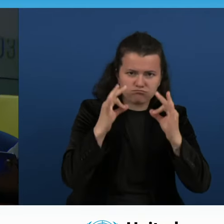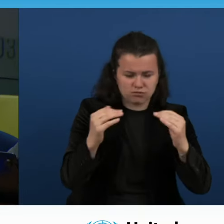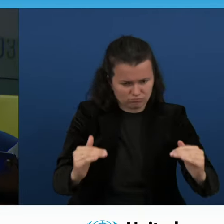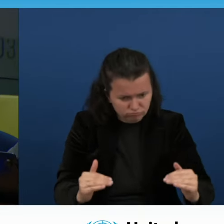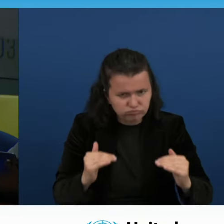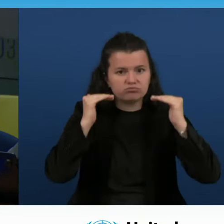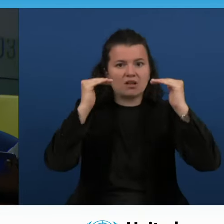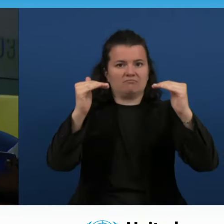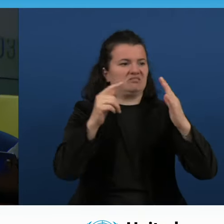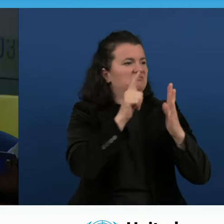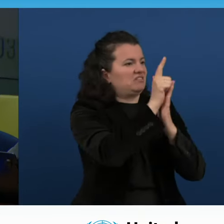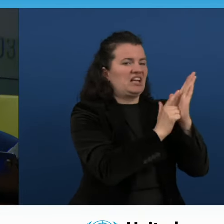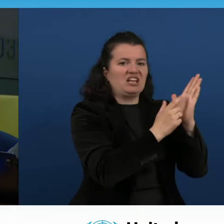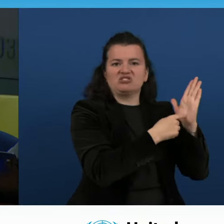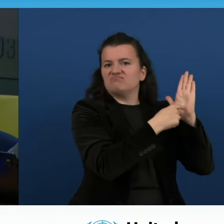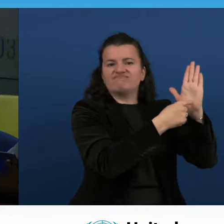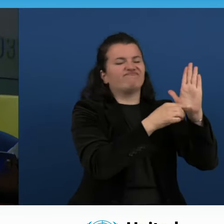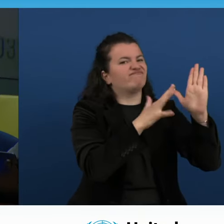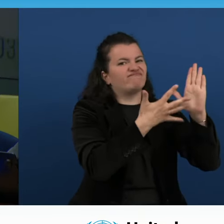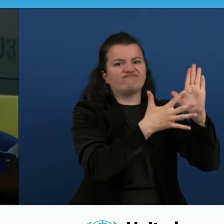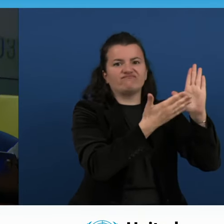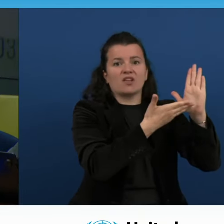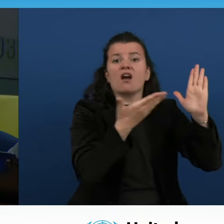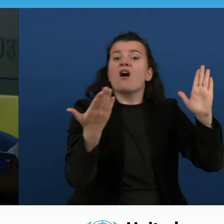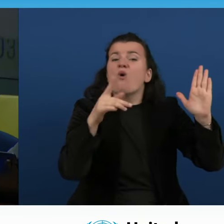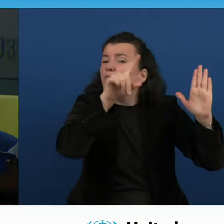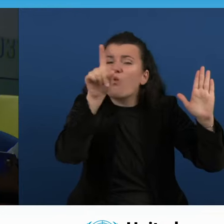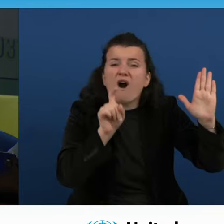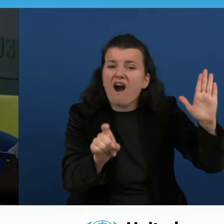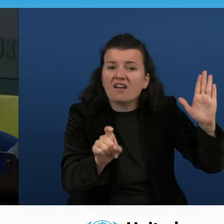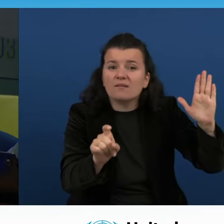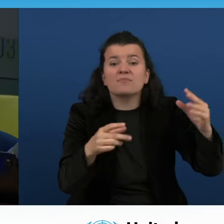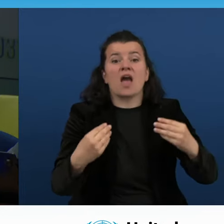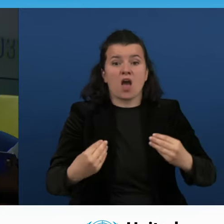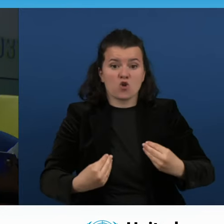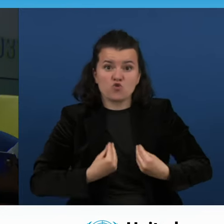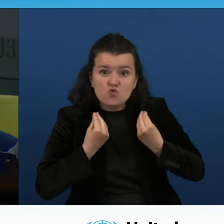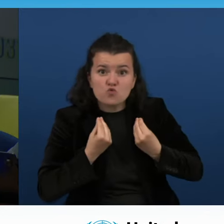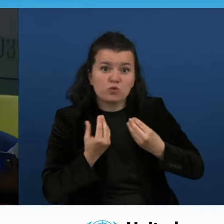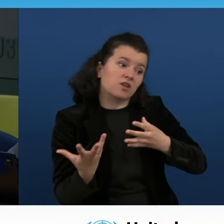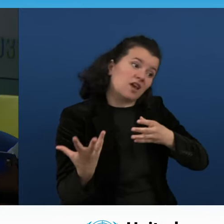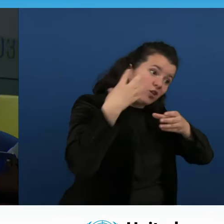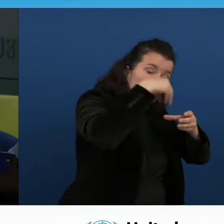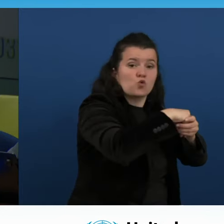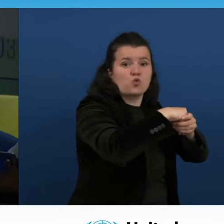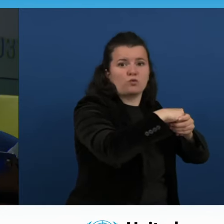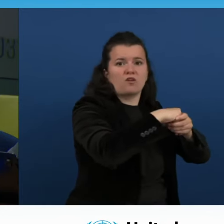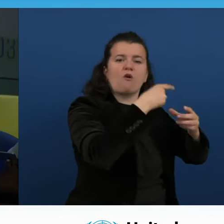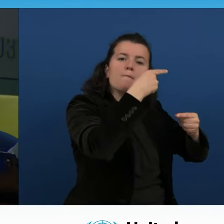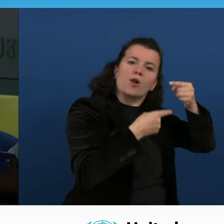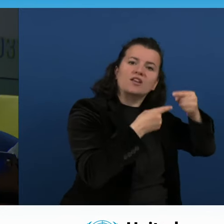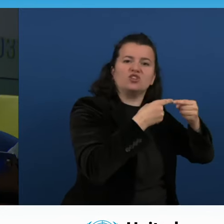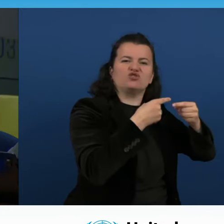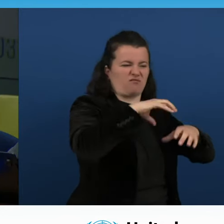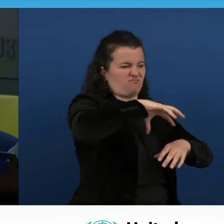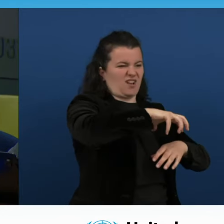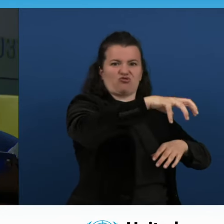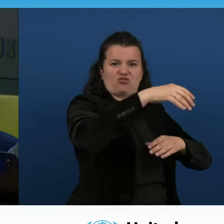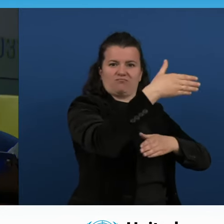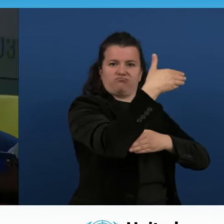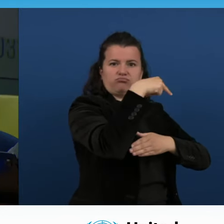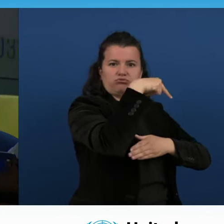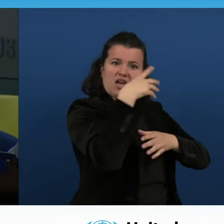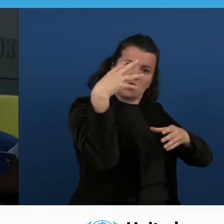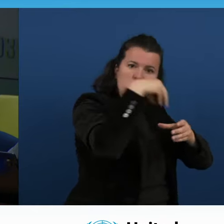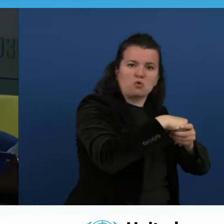of representation of young people in the national decision-making processes. This forum is an international effort to